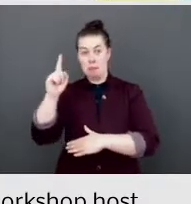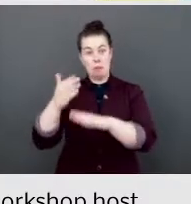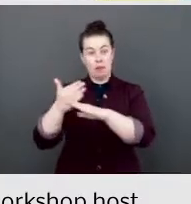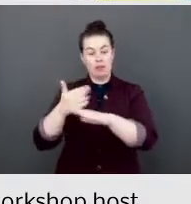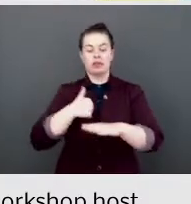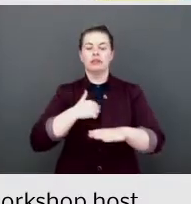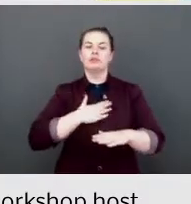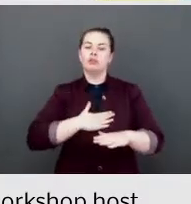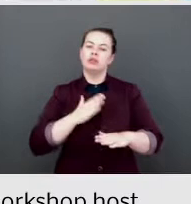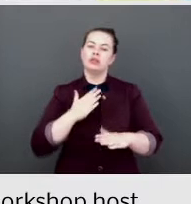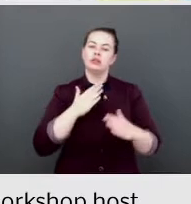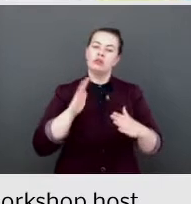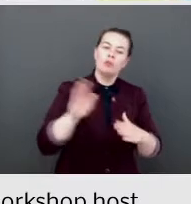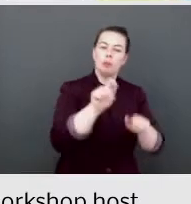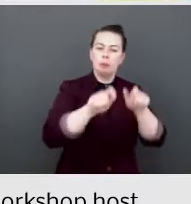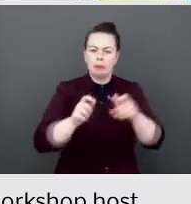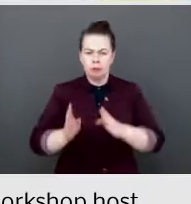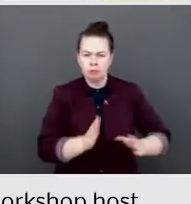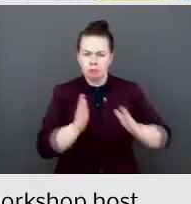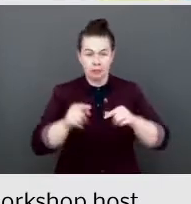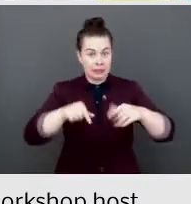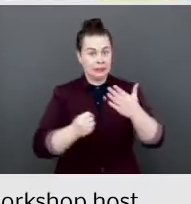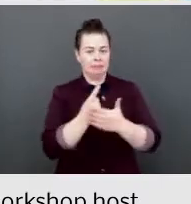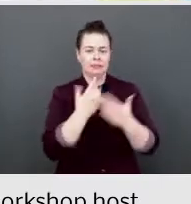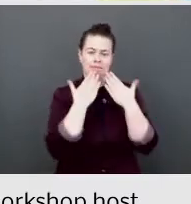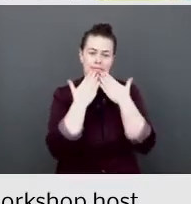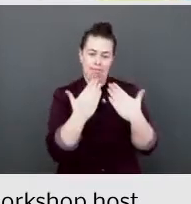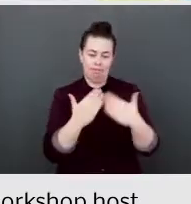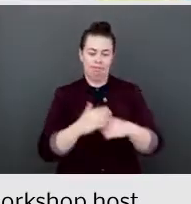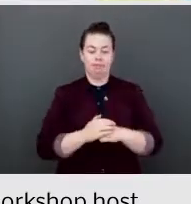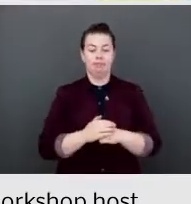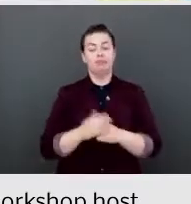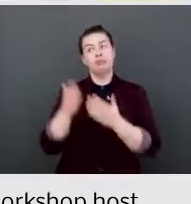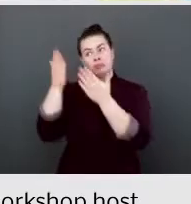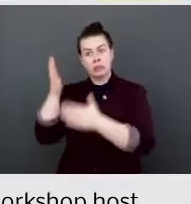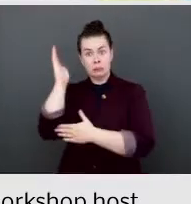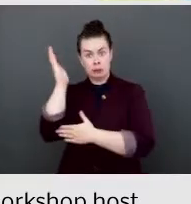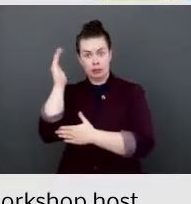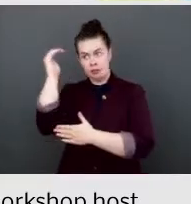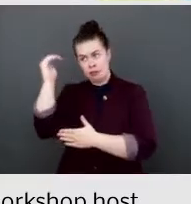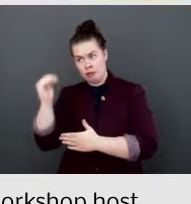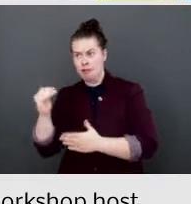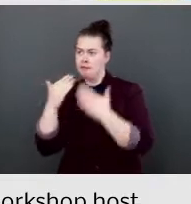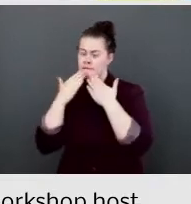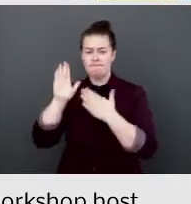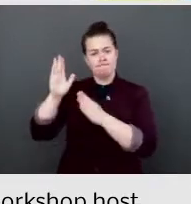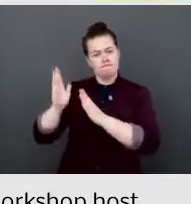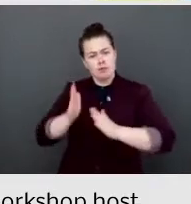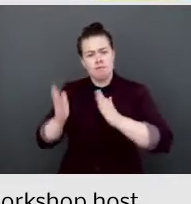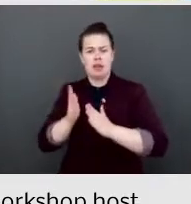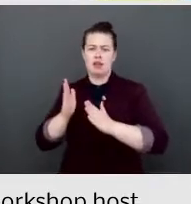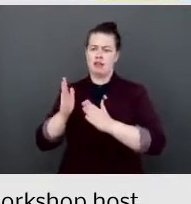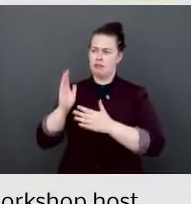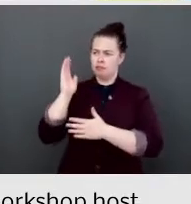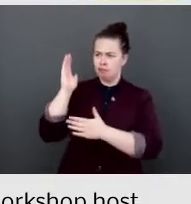morning session, I would like to thank everybody that was involved in preparing the event. I would like to thank the speakers for